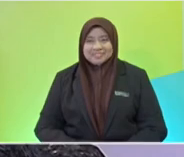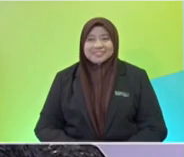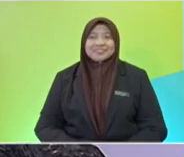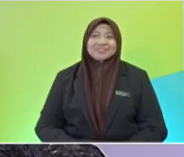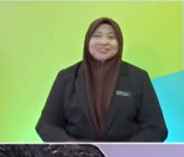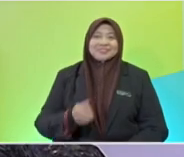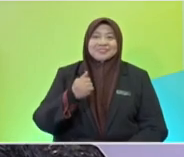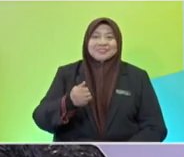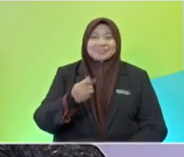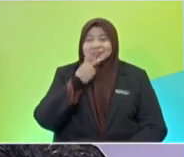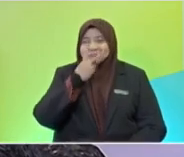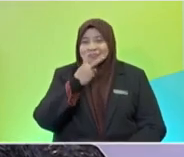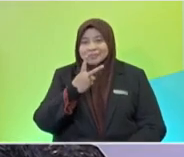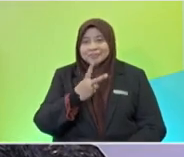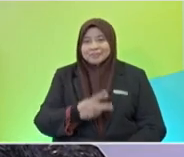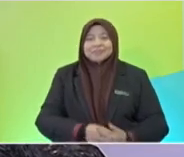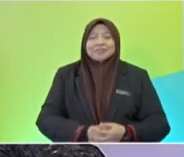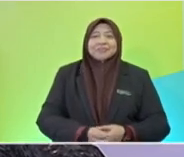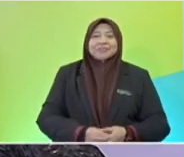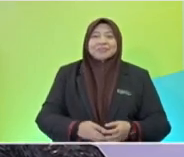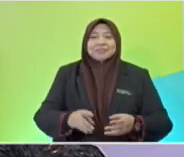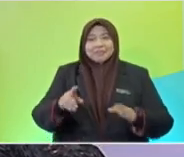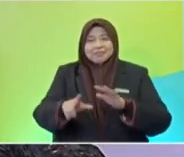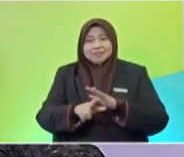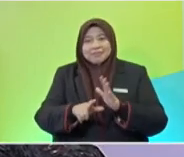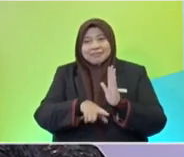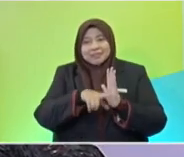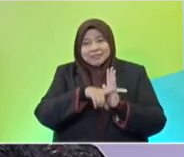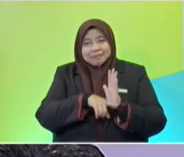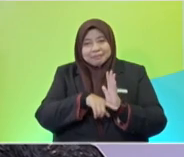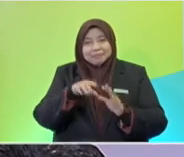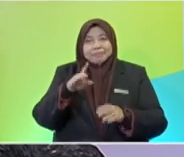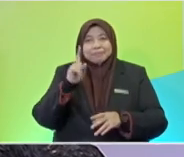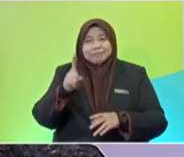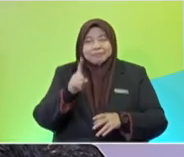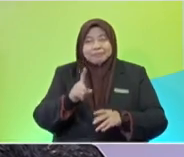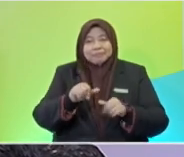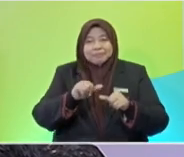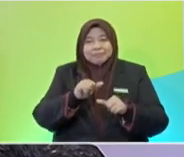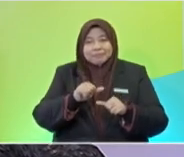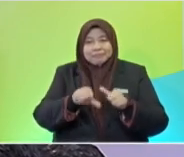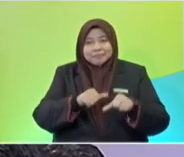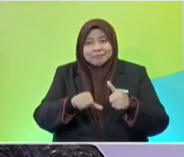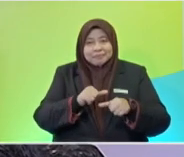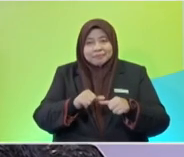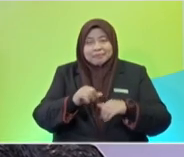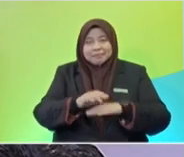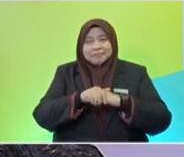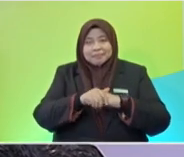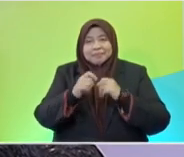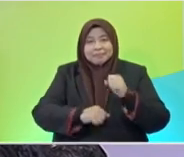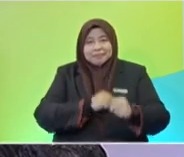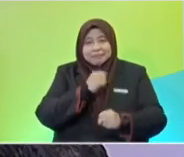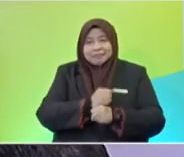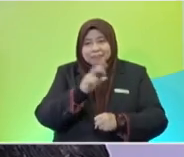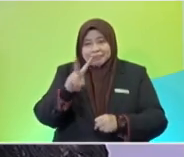You are now watching Level 1 on EduwebTV KPM. Our lesson for today is Science DLP Year 2 together with